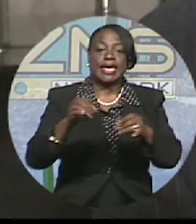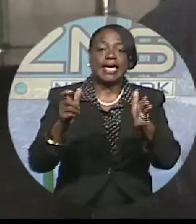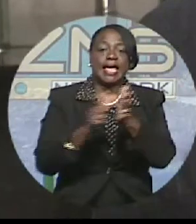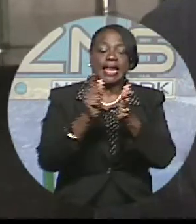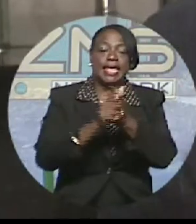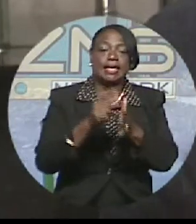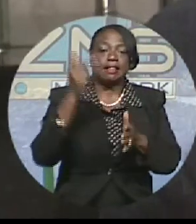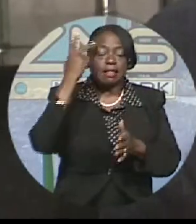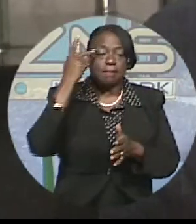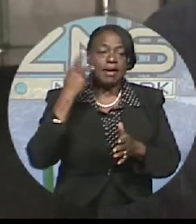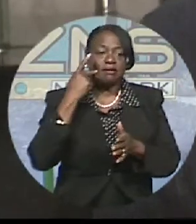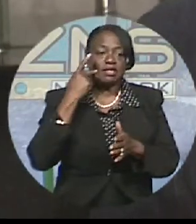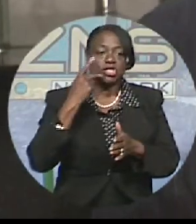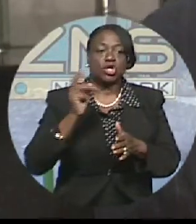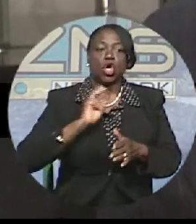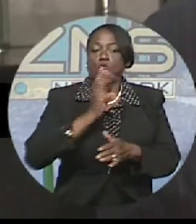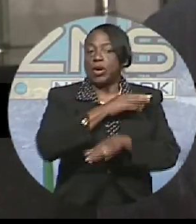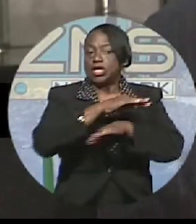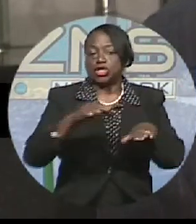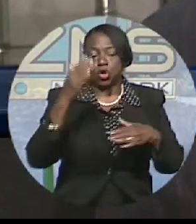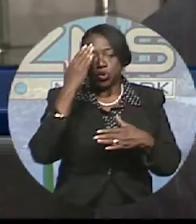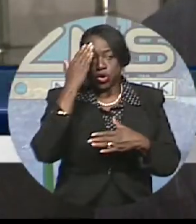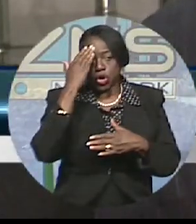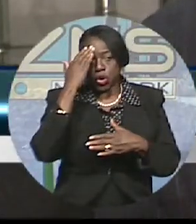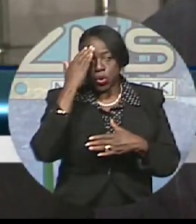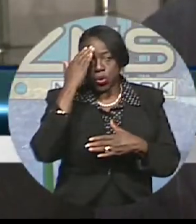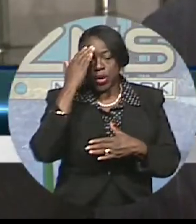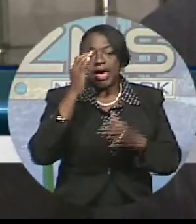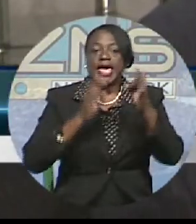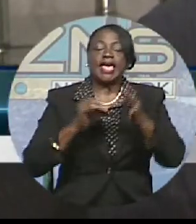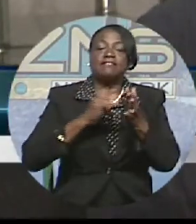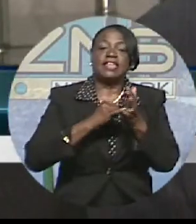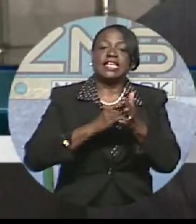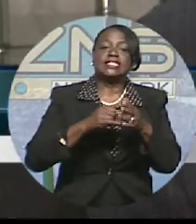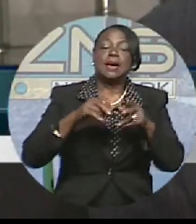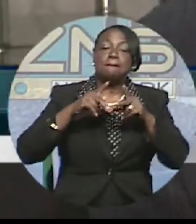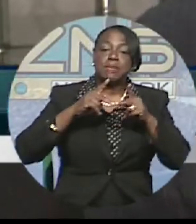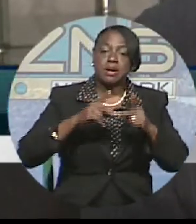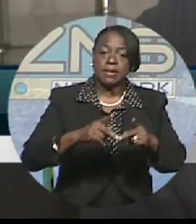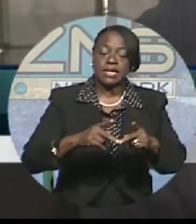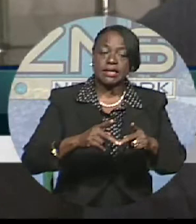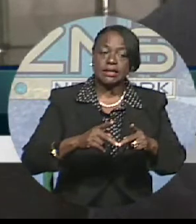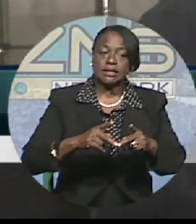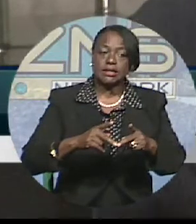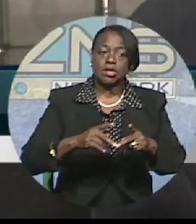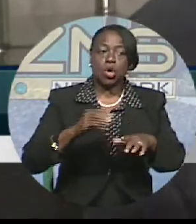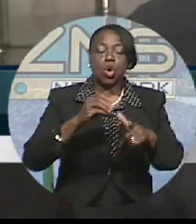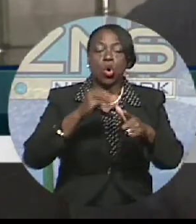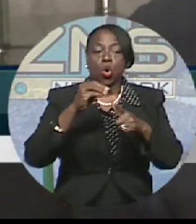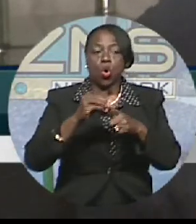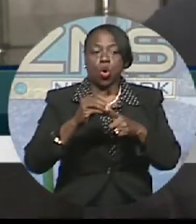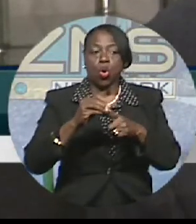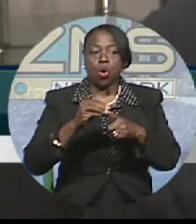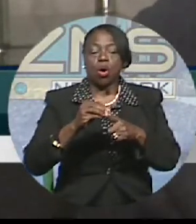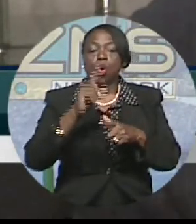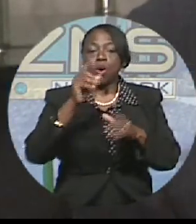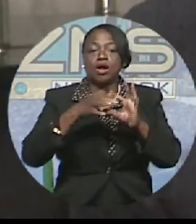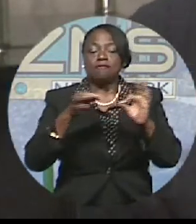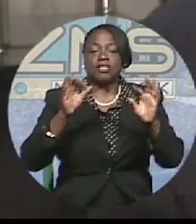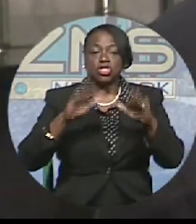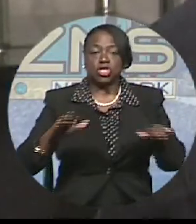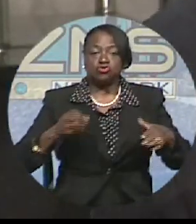to now, we do not know if it is yearly or permanent, but it is our prayer that they will stamp all of the children who are born here,